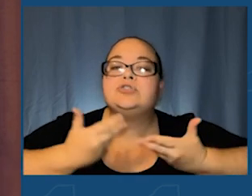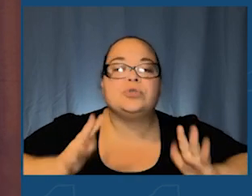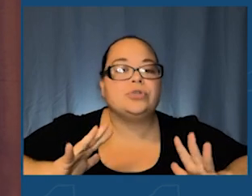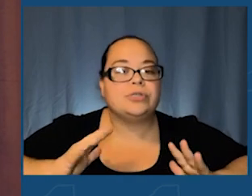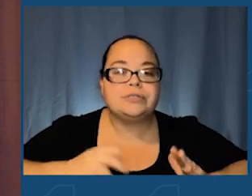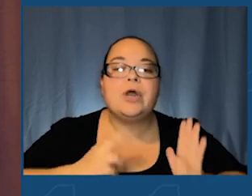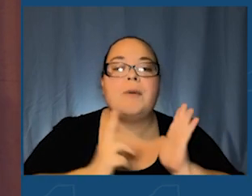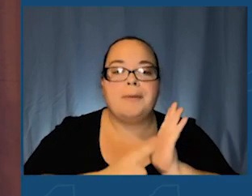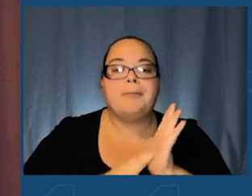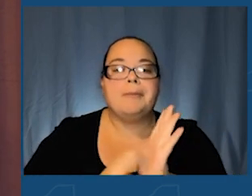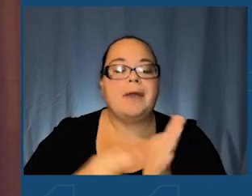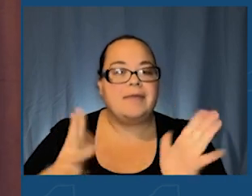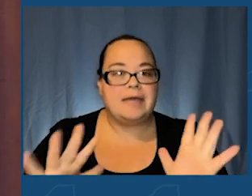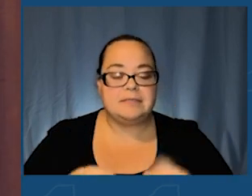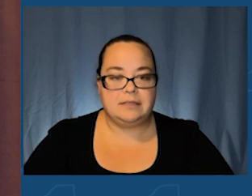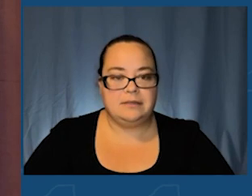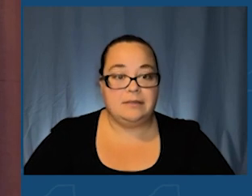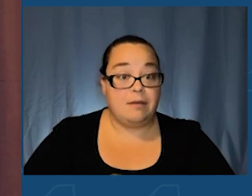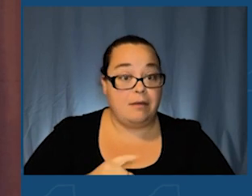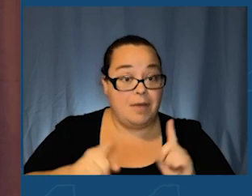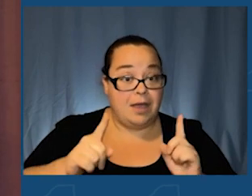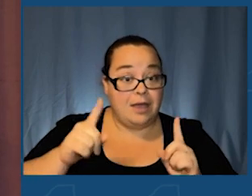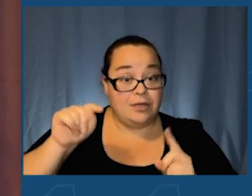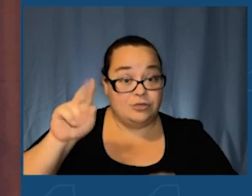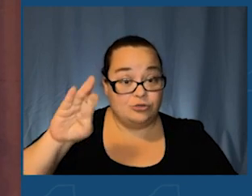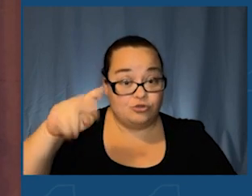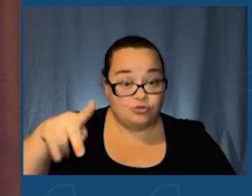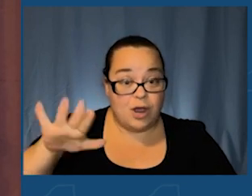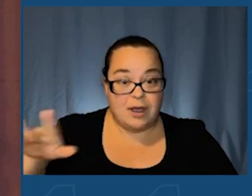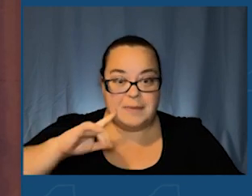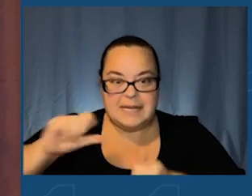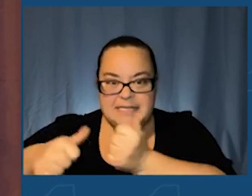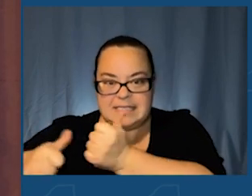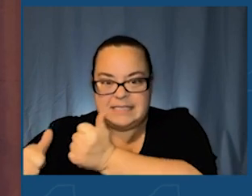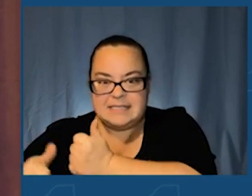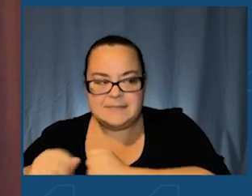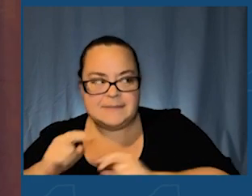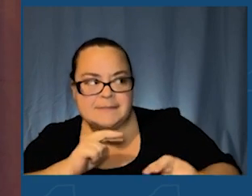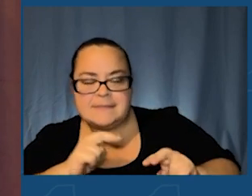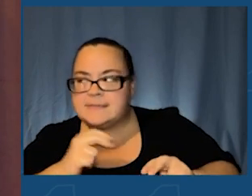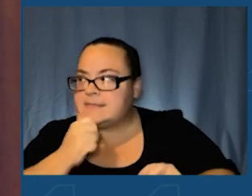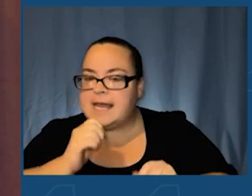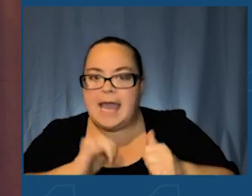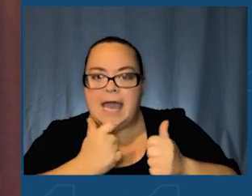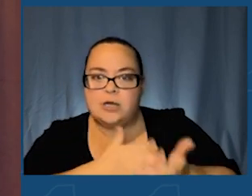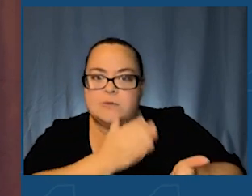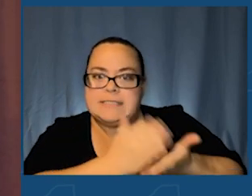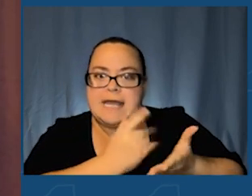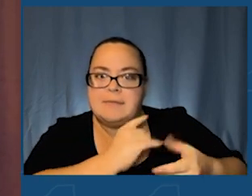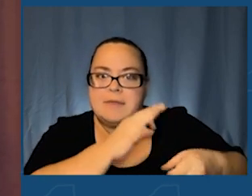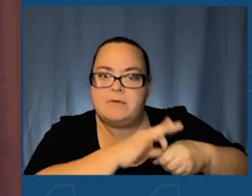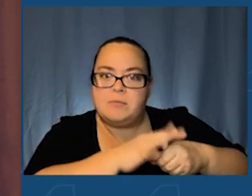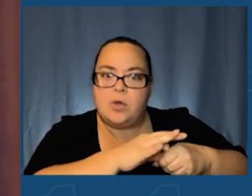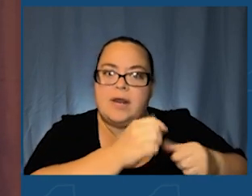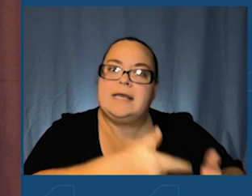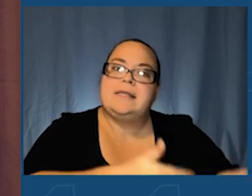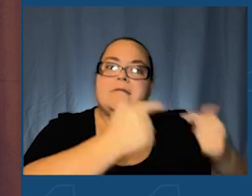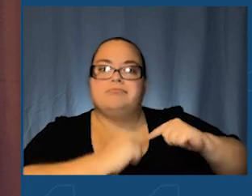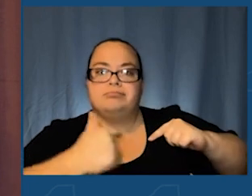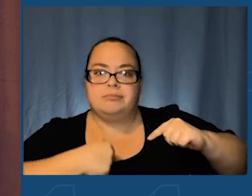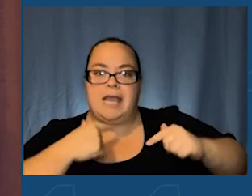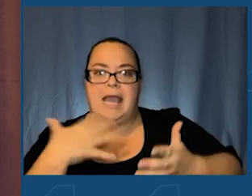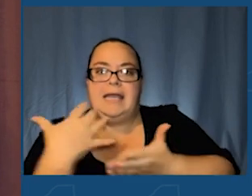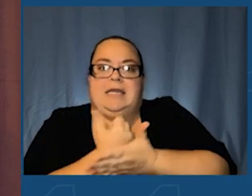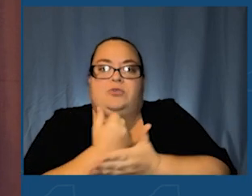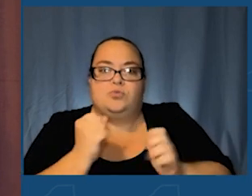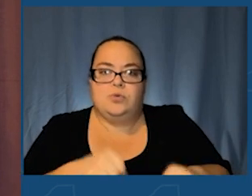his henchmen were trying to figure out a way, like, we can stop these people from casting their vote and really flip to me. I can win. Oh,